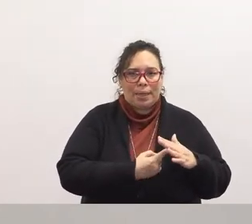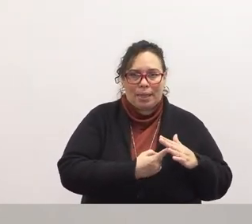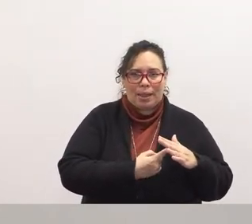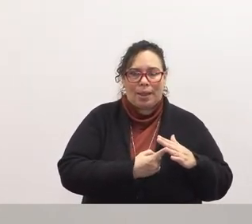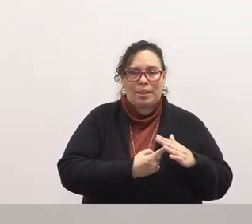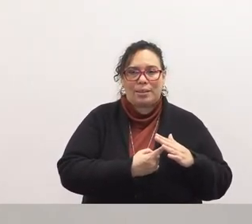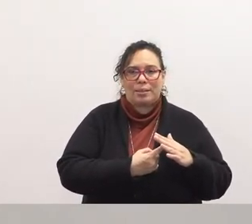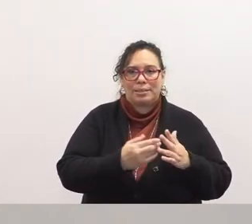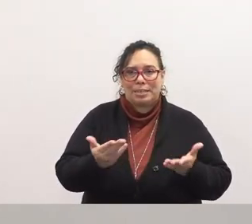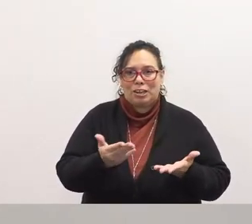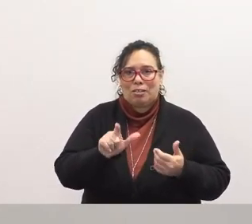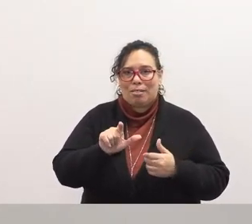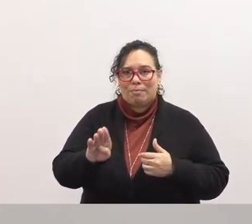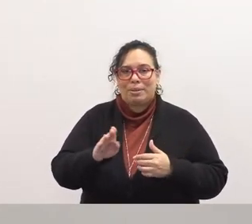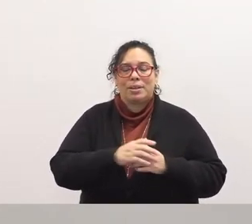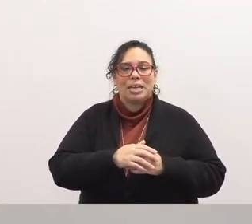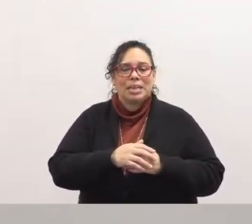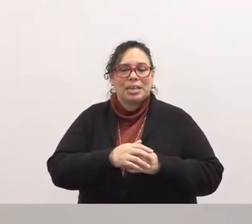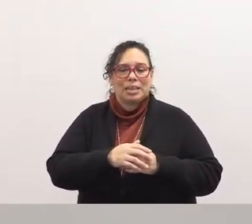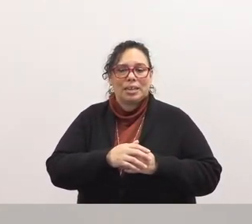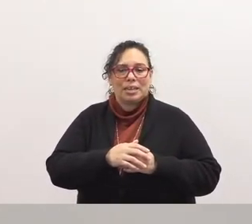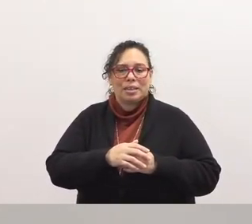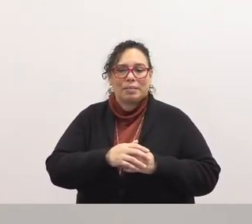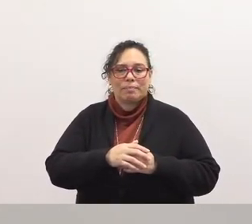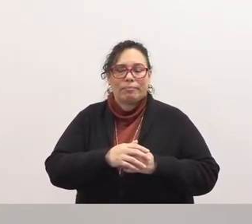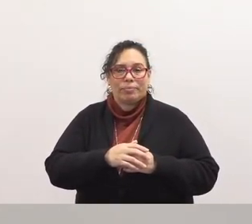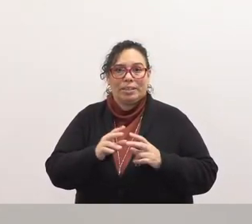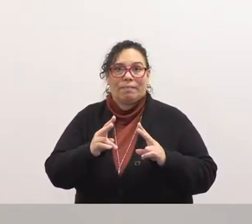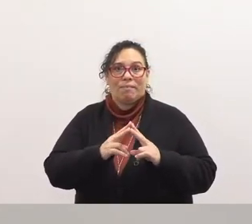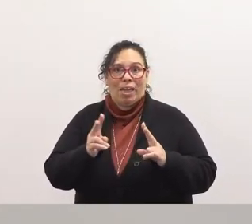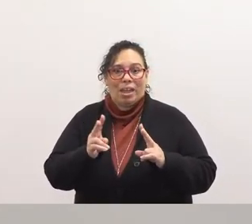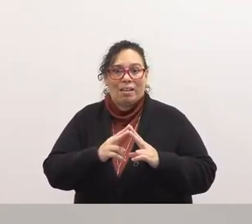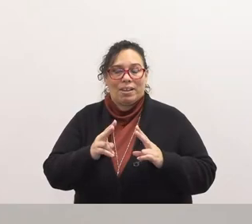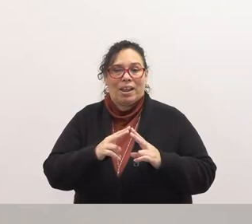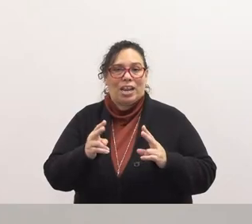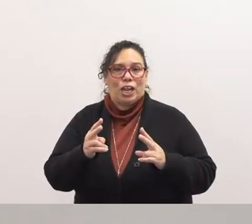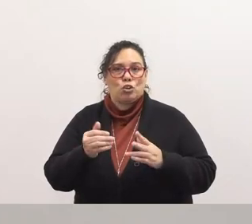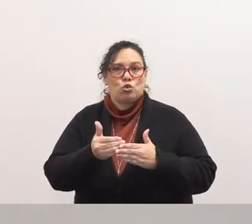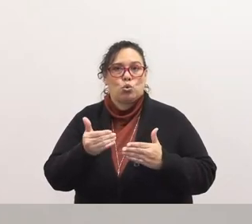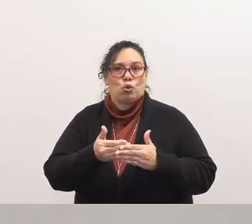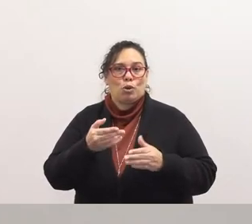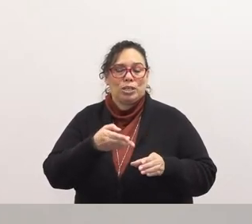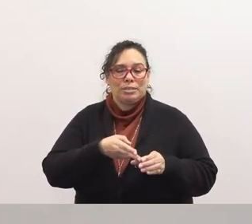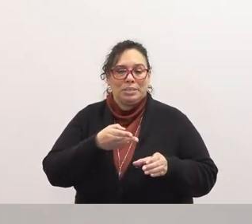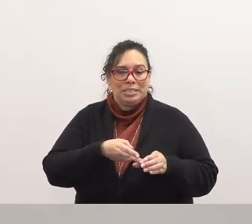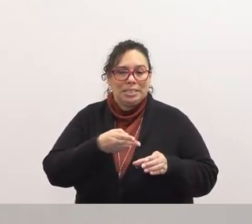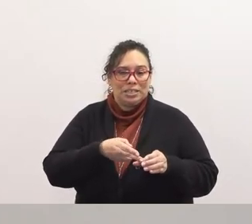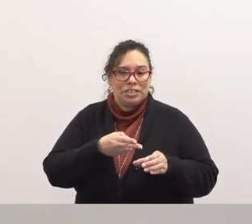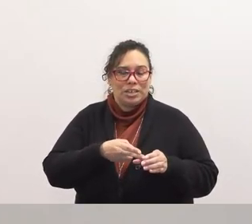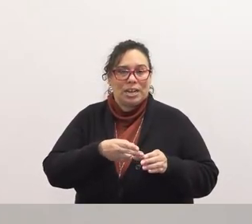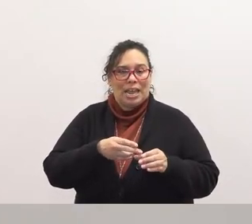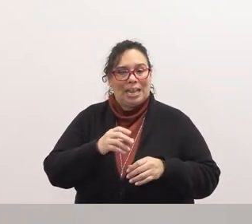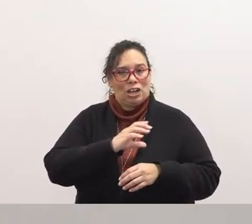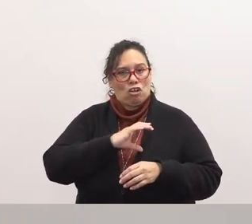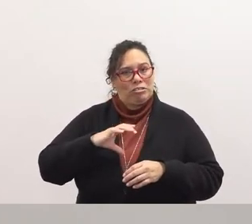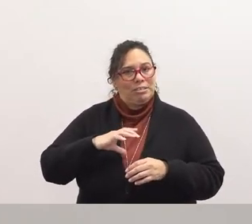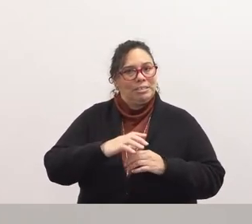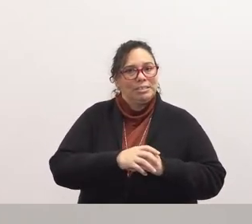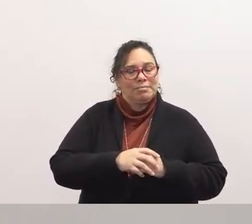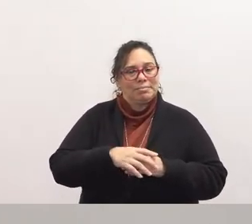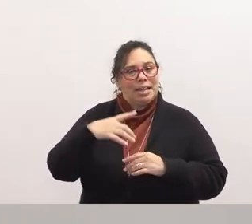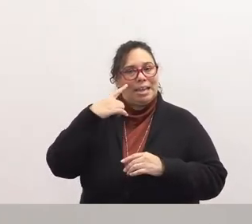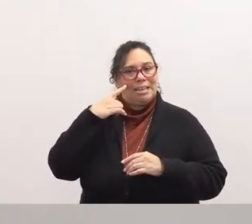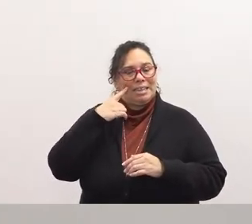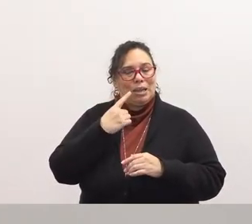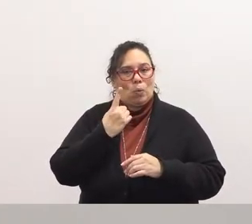about his very new participation in Congress. And I think one of